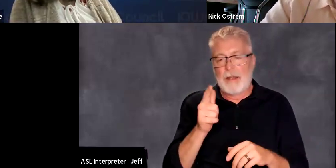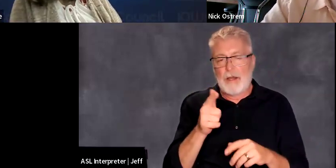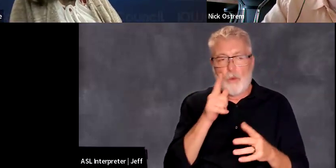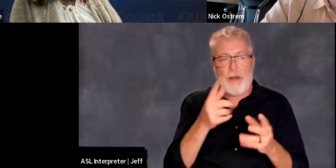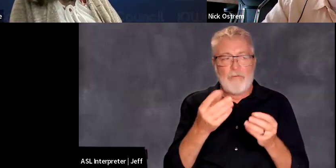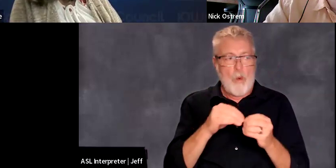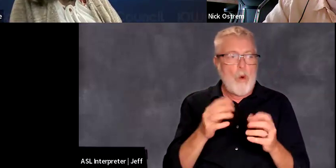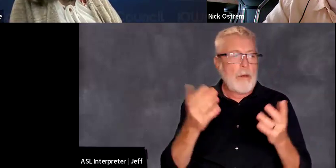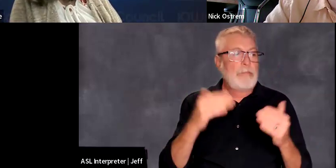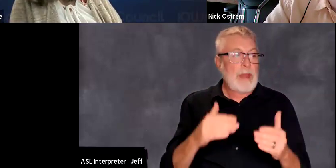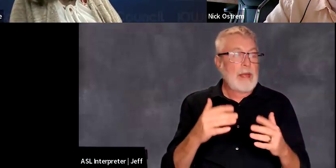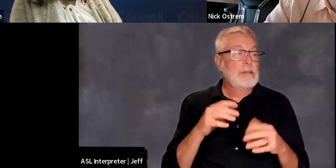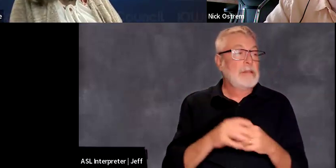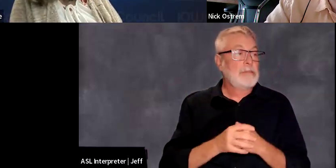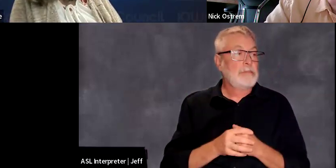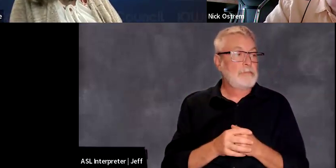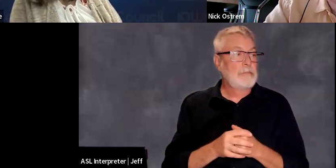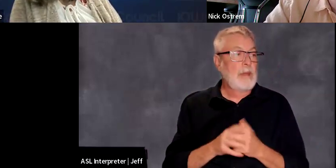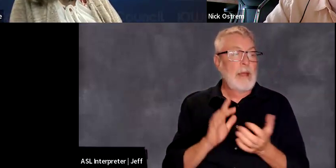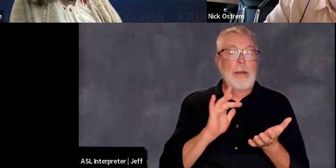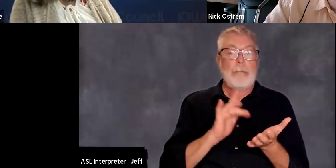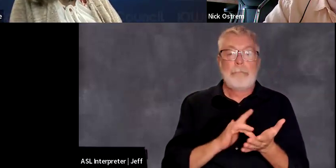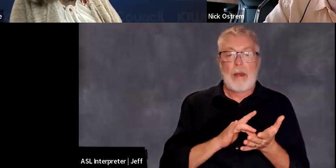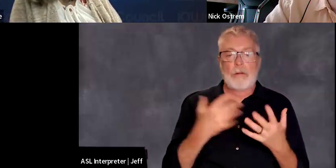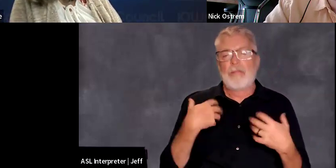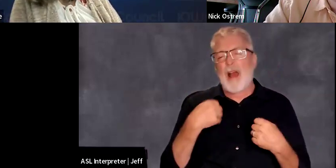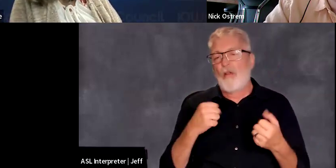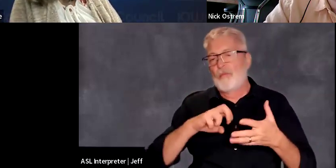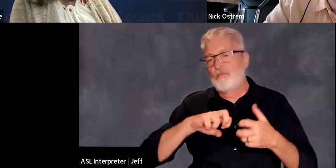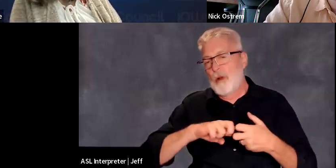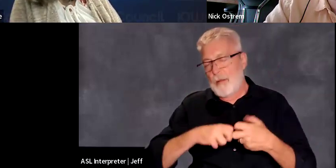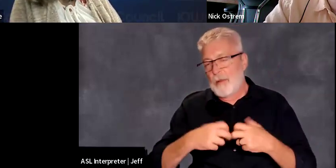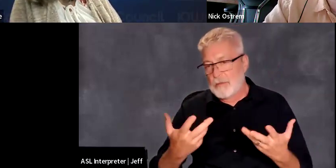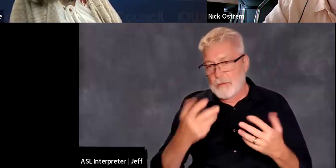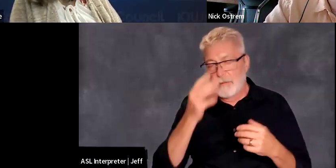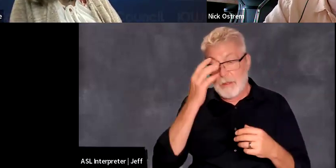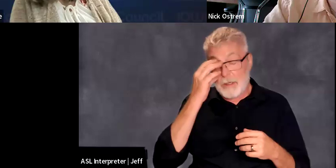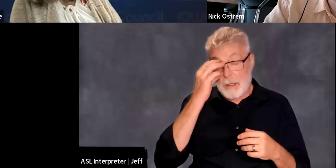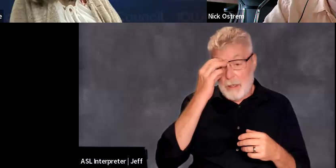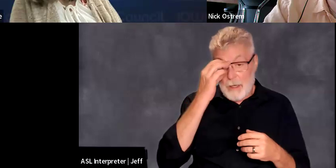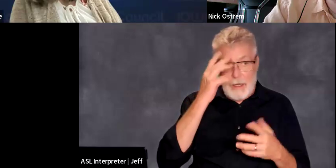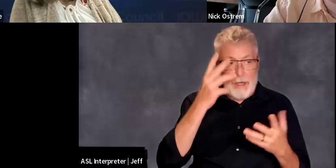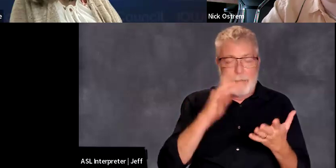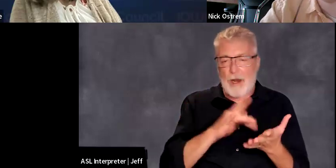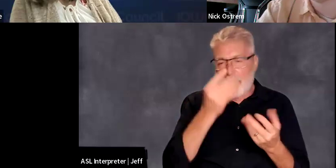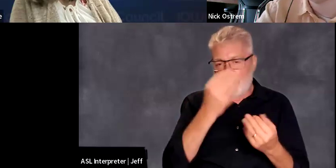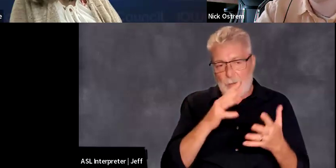Below that, we have medical conditions, and a lot of sort of medical information that's important to know.